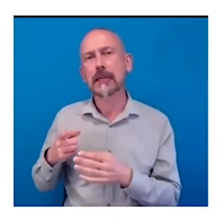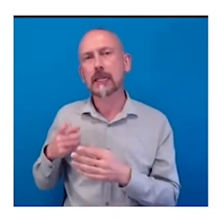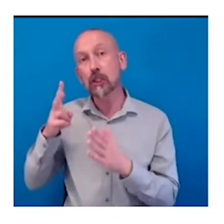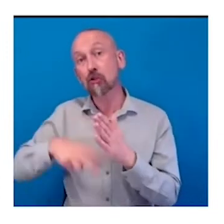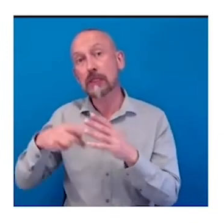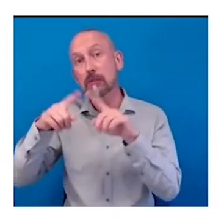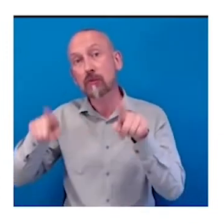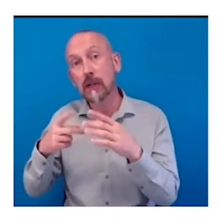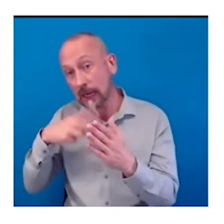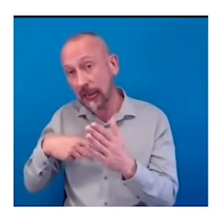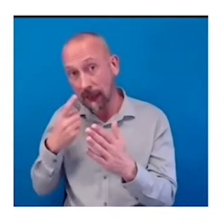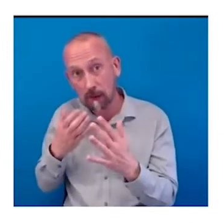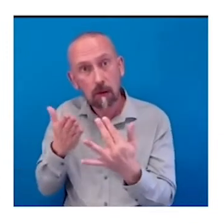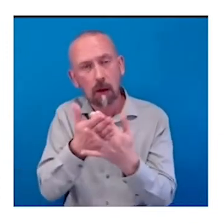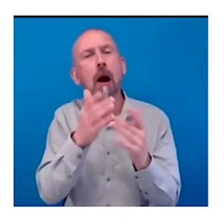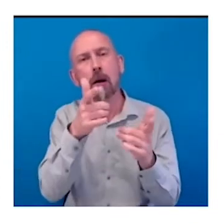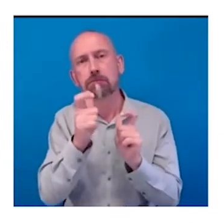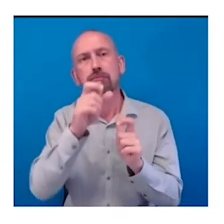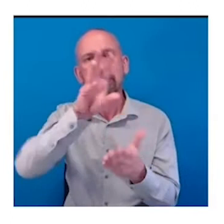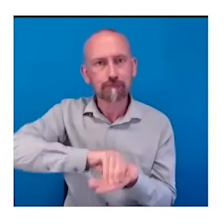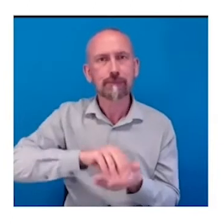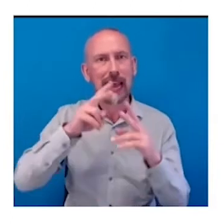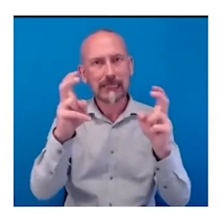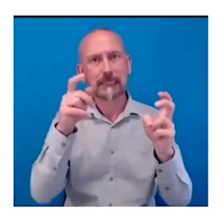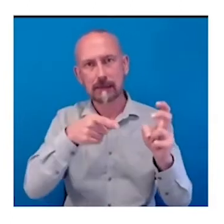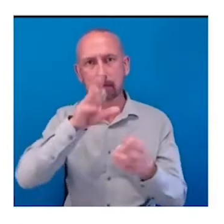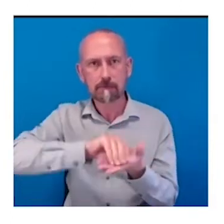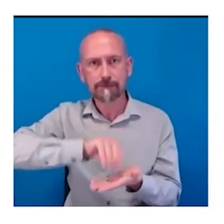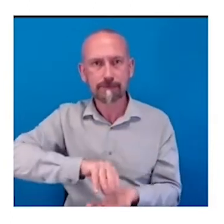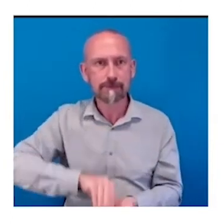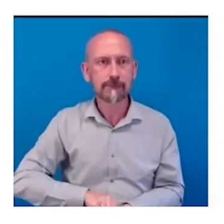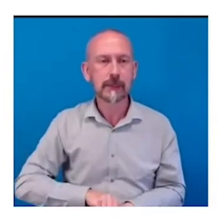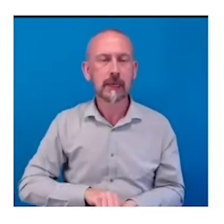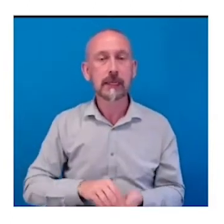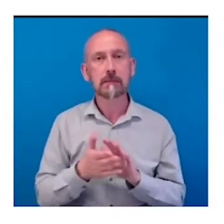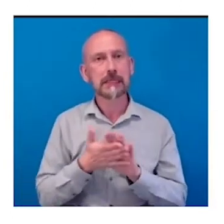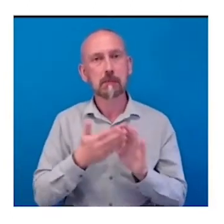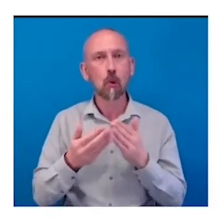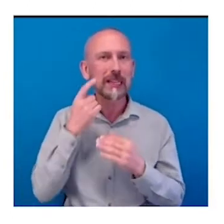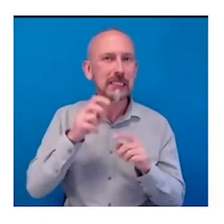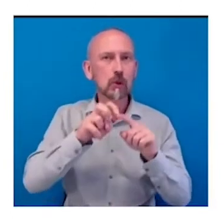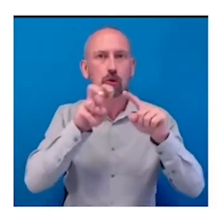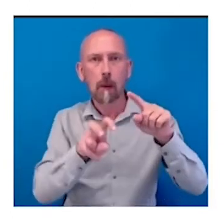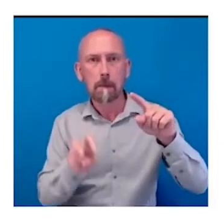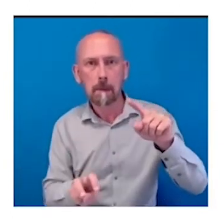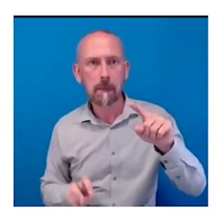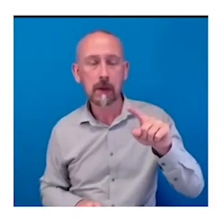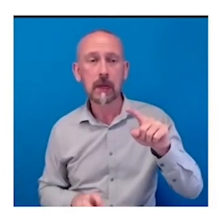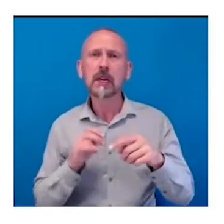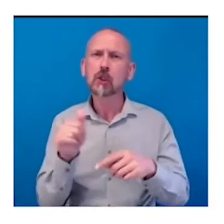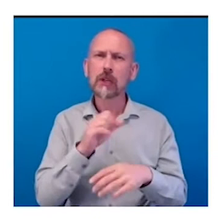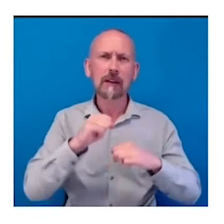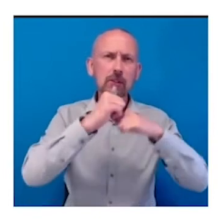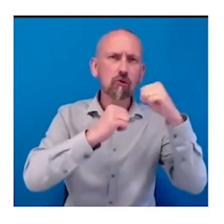to heading or up and down to headings. Headings should be selected based on the hierarchy. So you'll start with heading 1, you'll go to heading